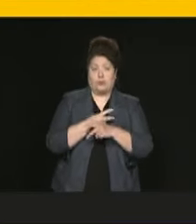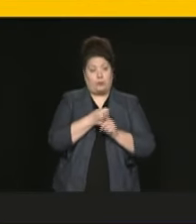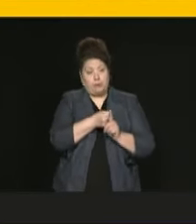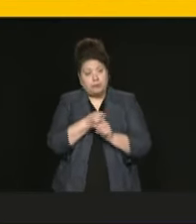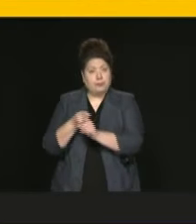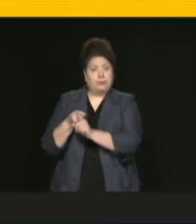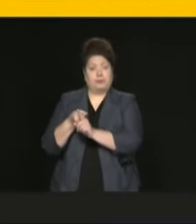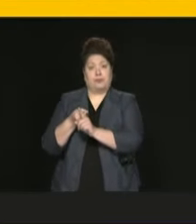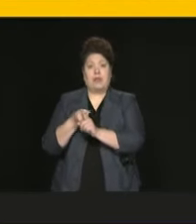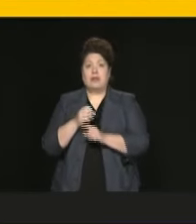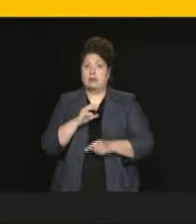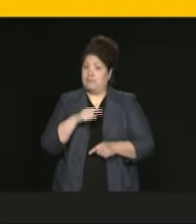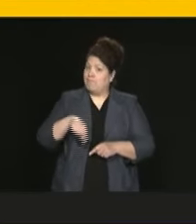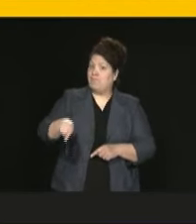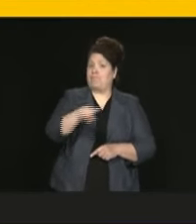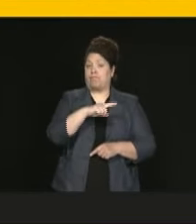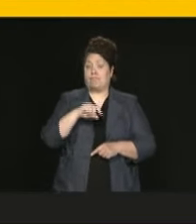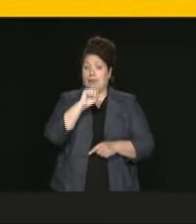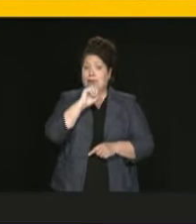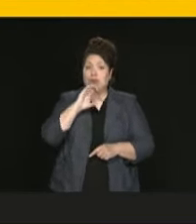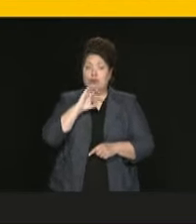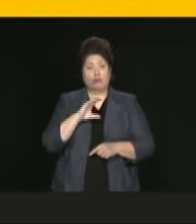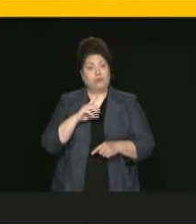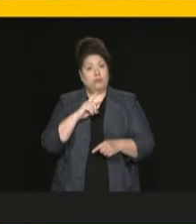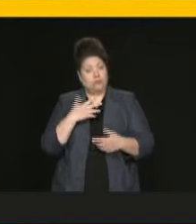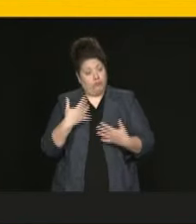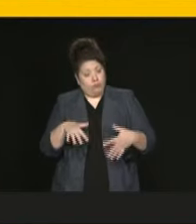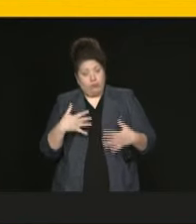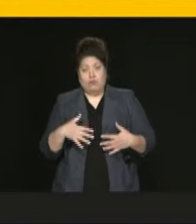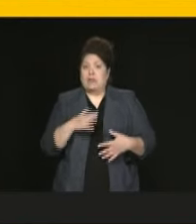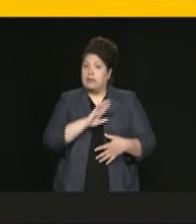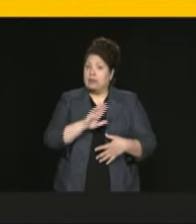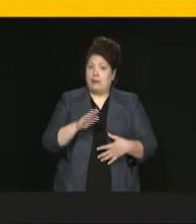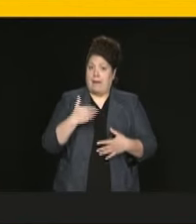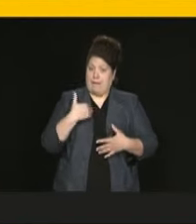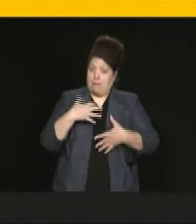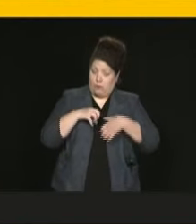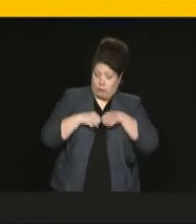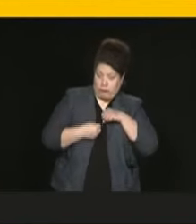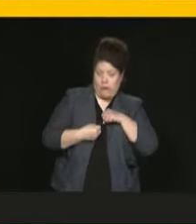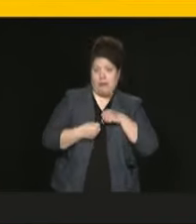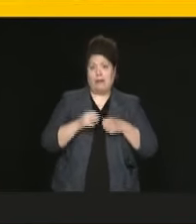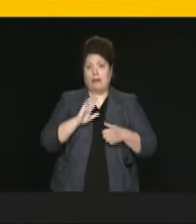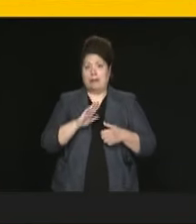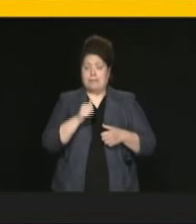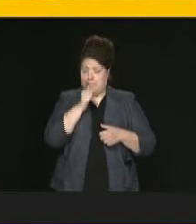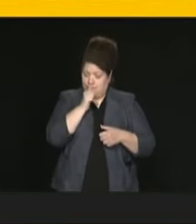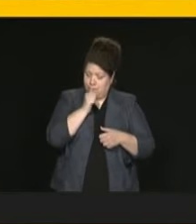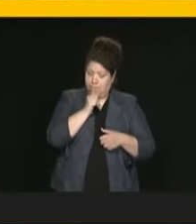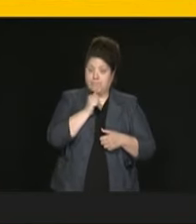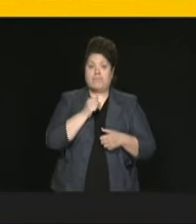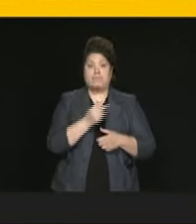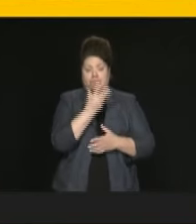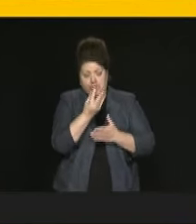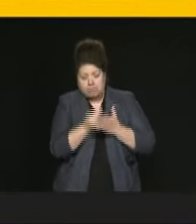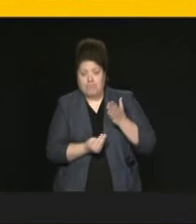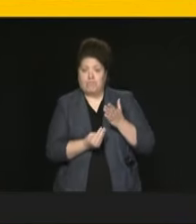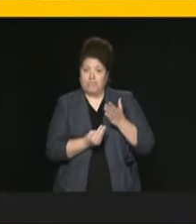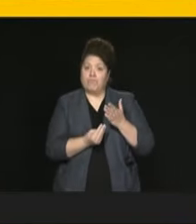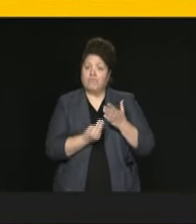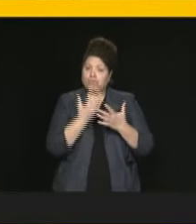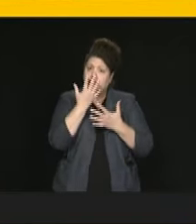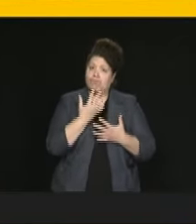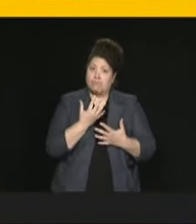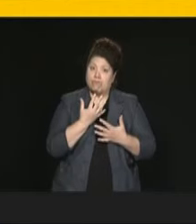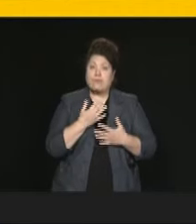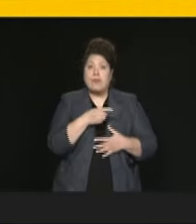the hardships endured and the grief that remains for those we've lost. Canada's older adults are the keepers of